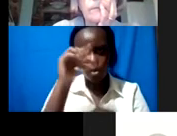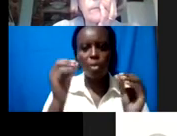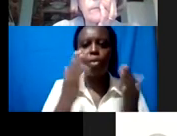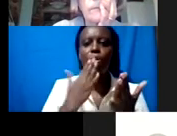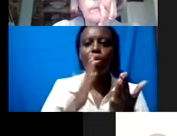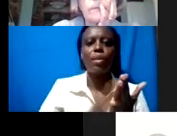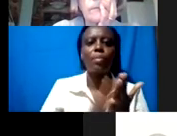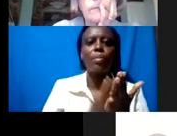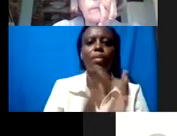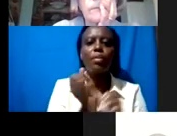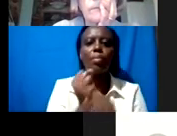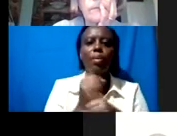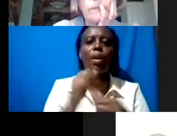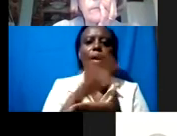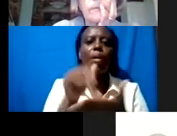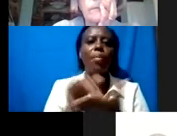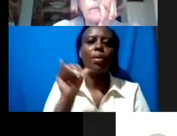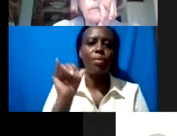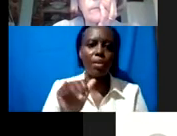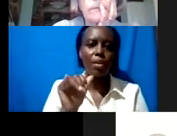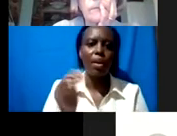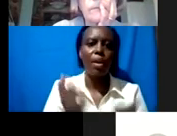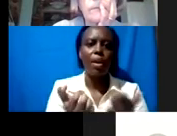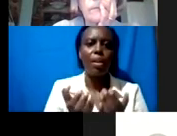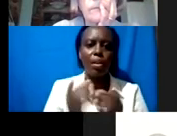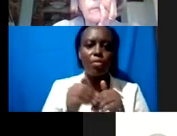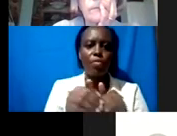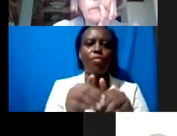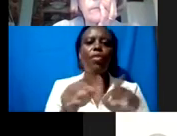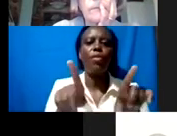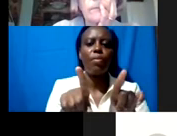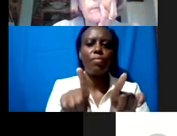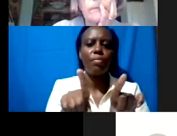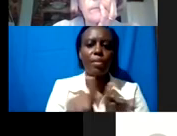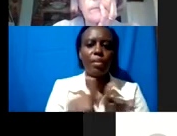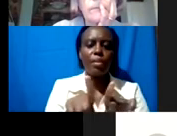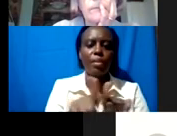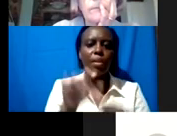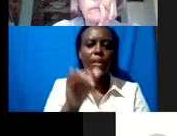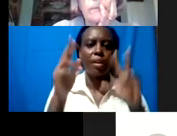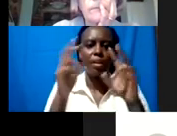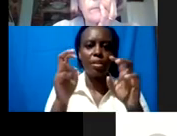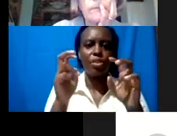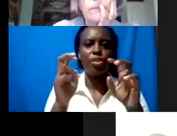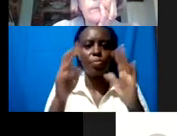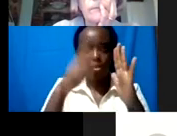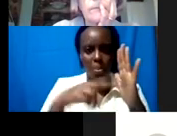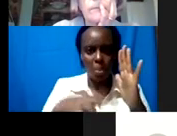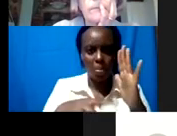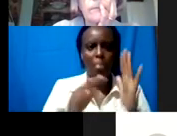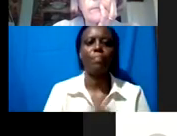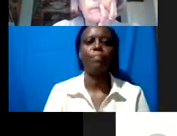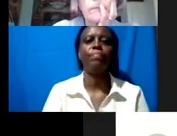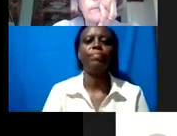have been made about this, and we need to pursue it. So that is an issue we need to look at. Now,